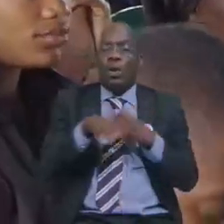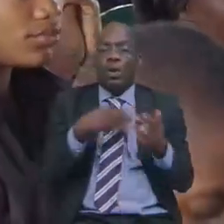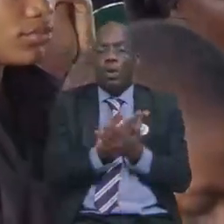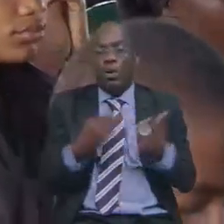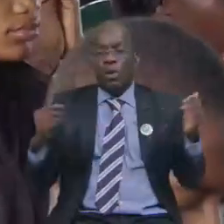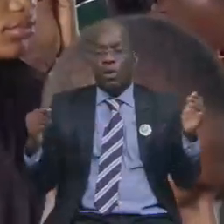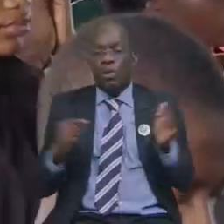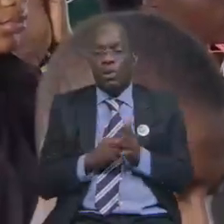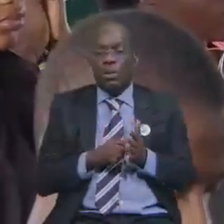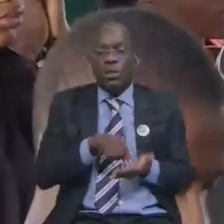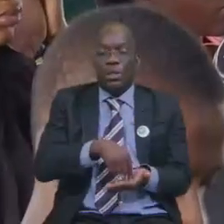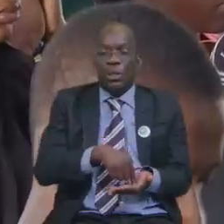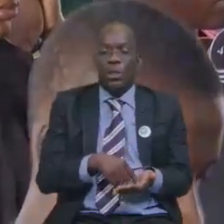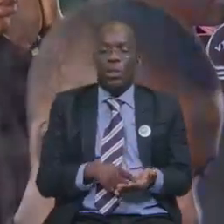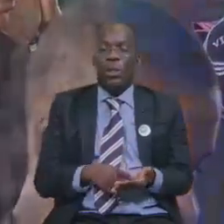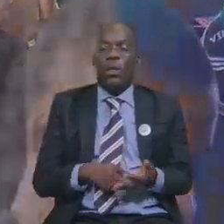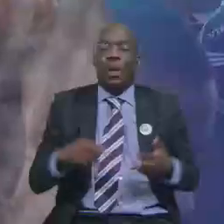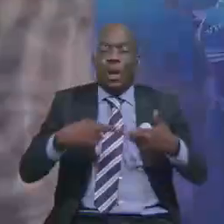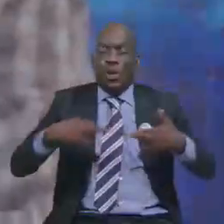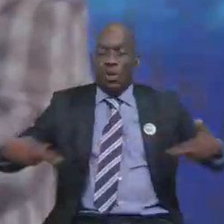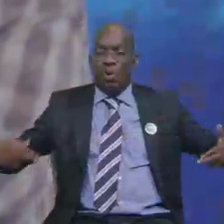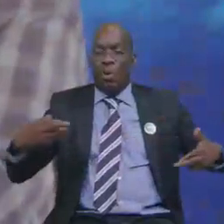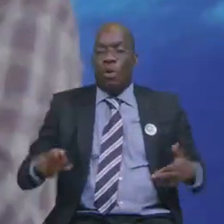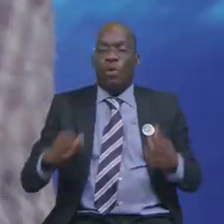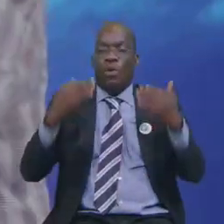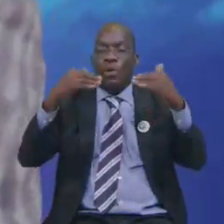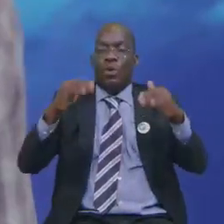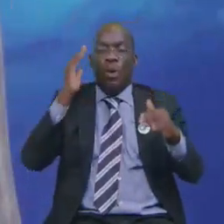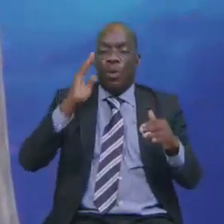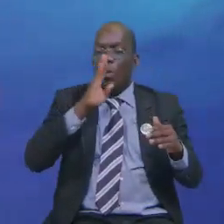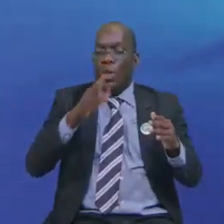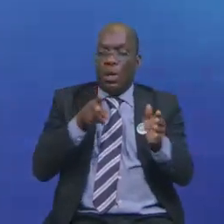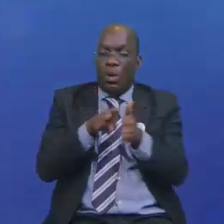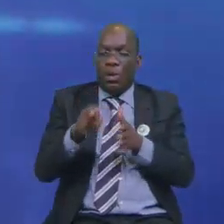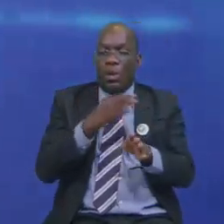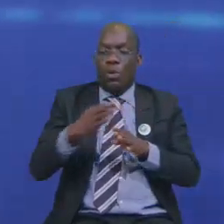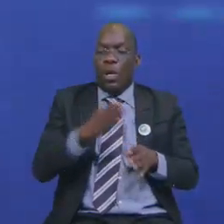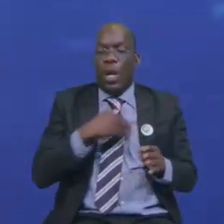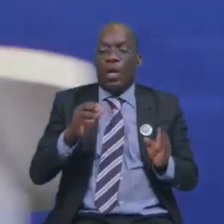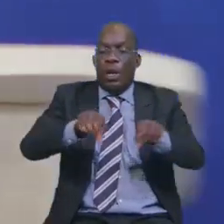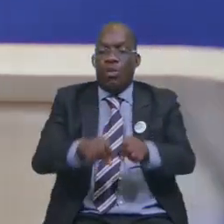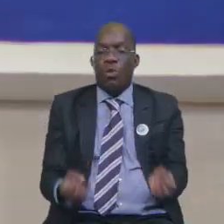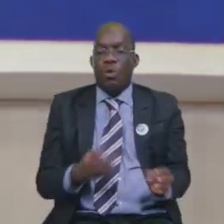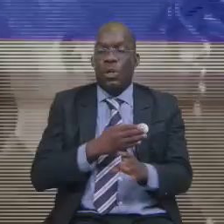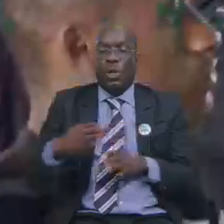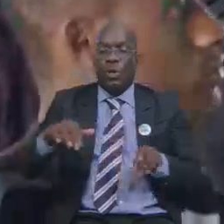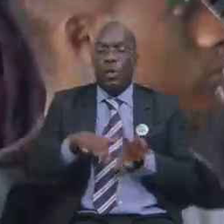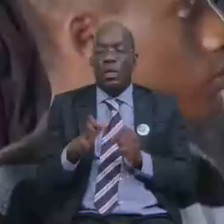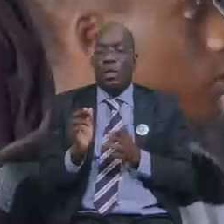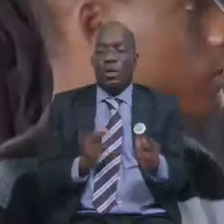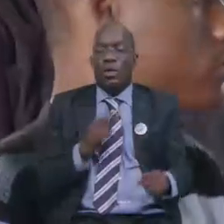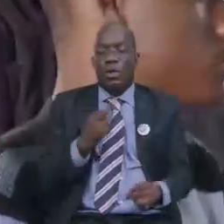of limitation will be cut off and broken away from your life in Jesus'